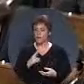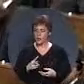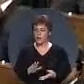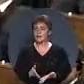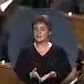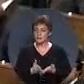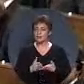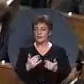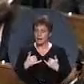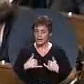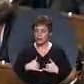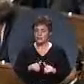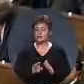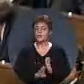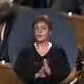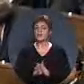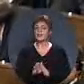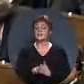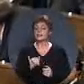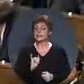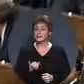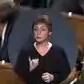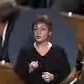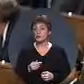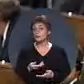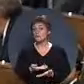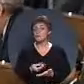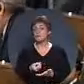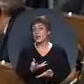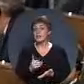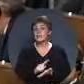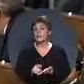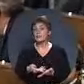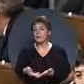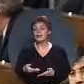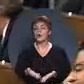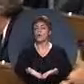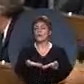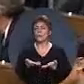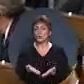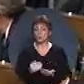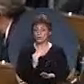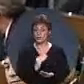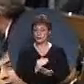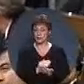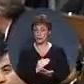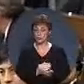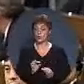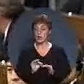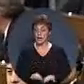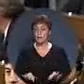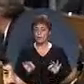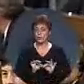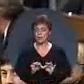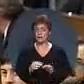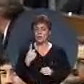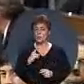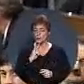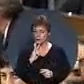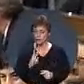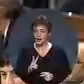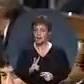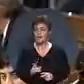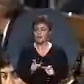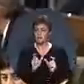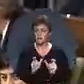coming forward in a few weeks with substantive steps to deal with the issue regarding international remailers.